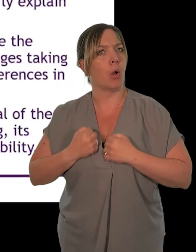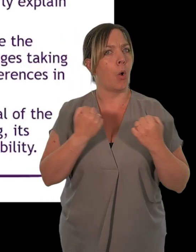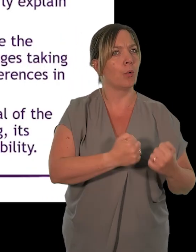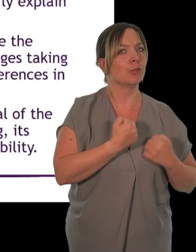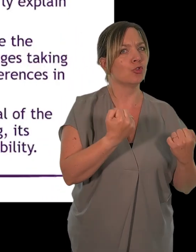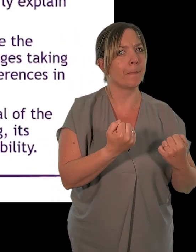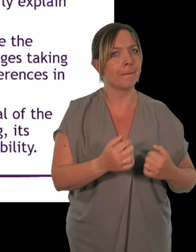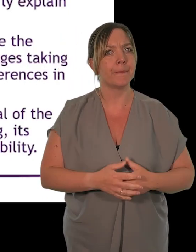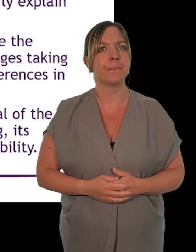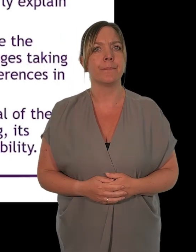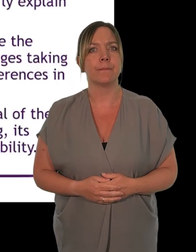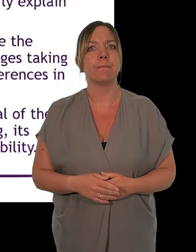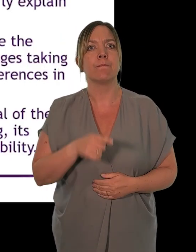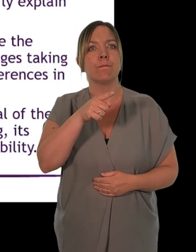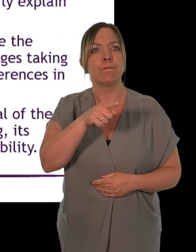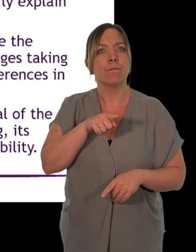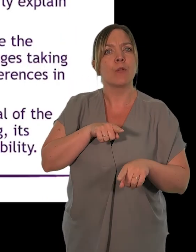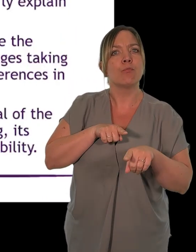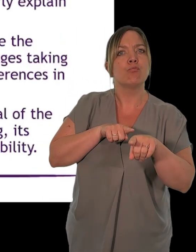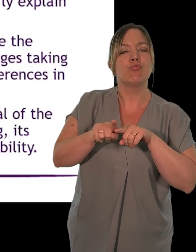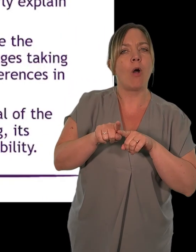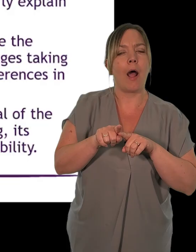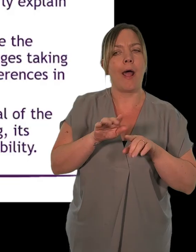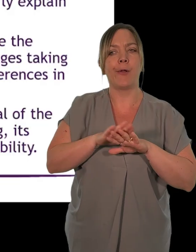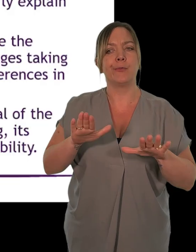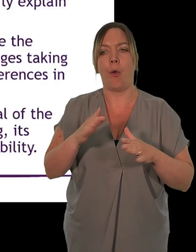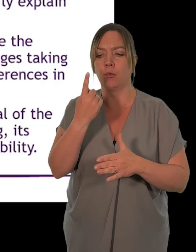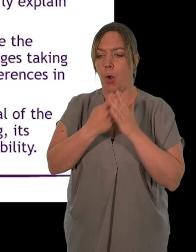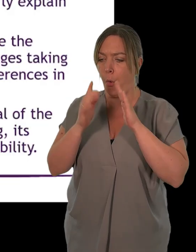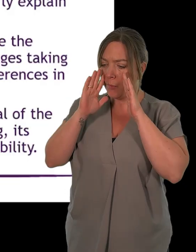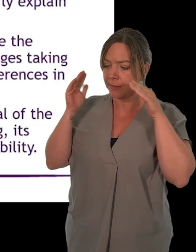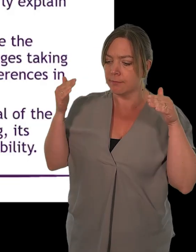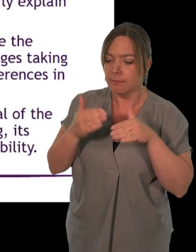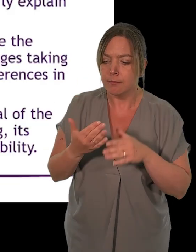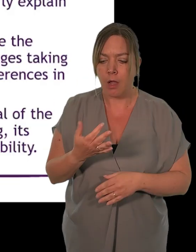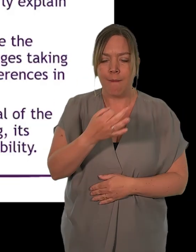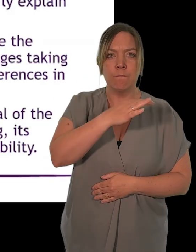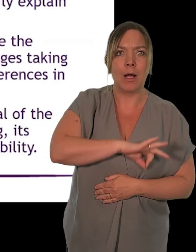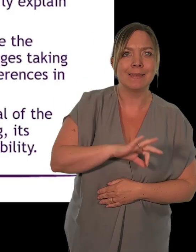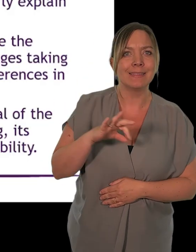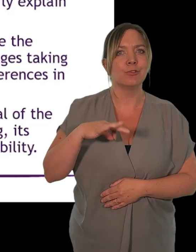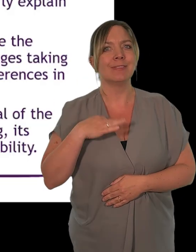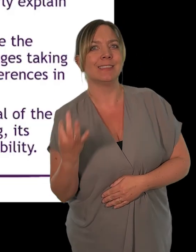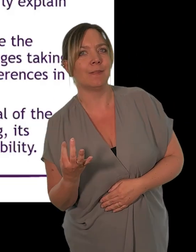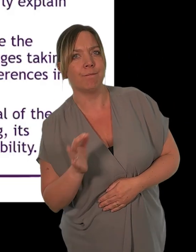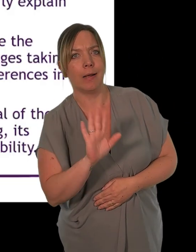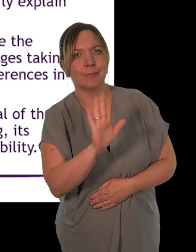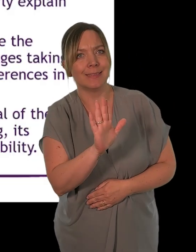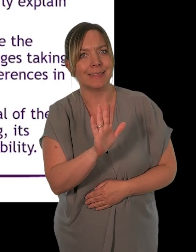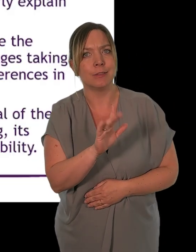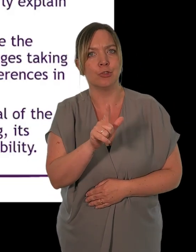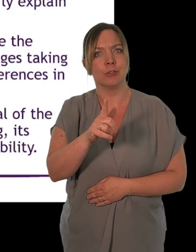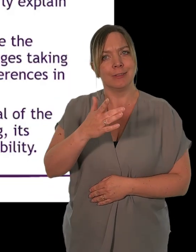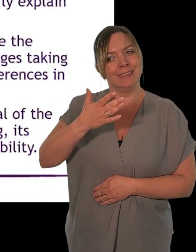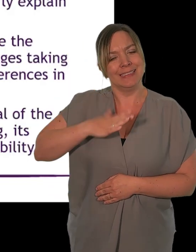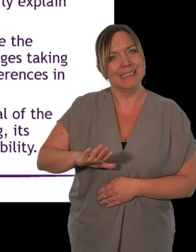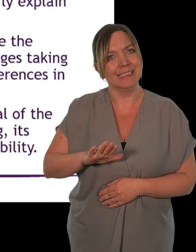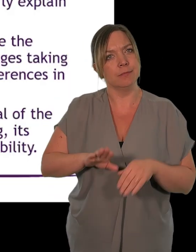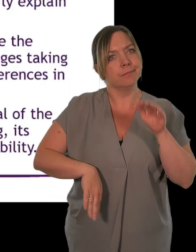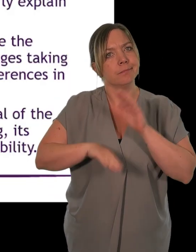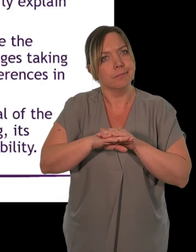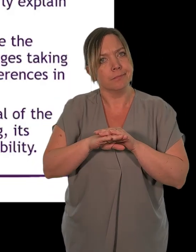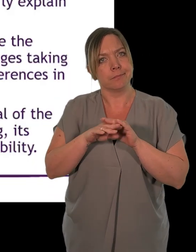In particular, you should not present a list of advantages and disadvantages in a table